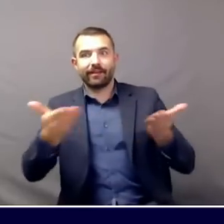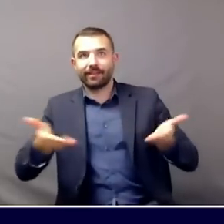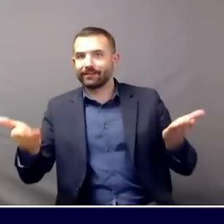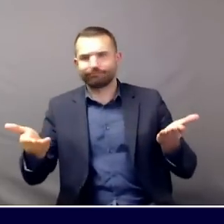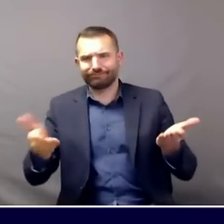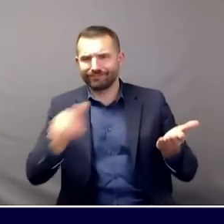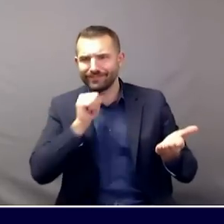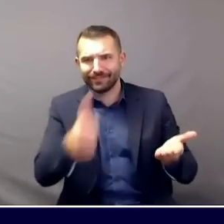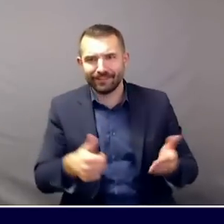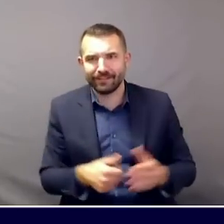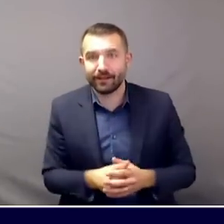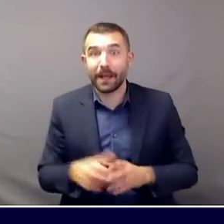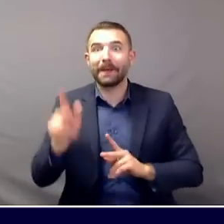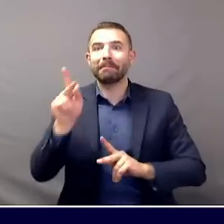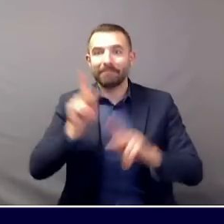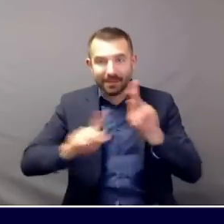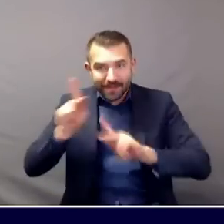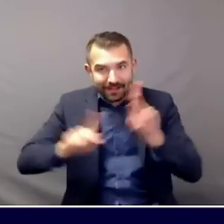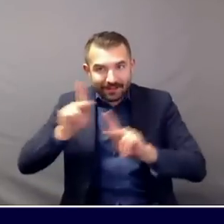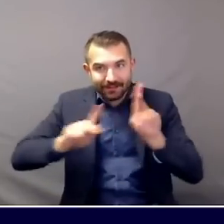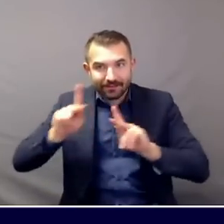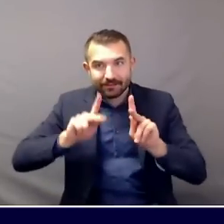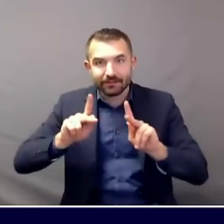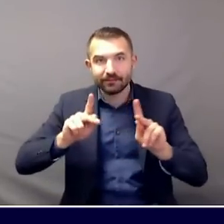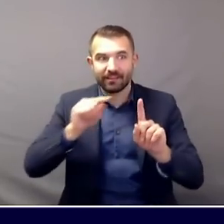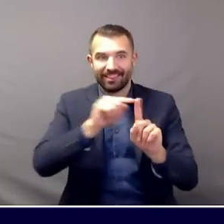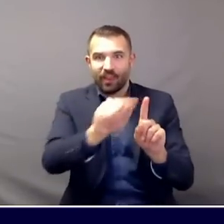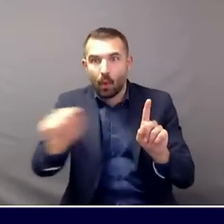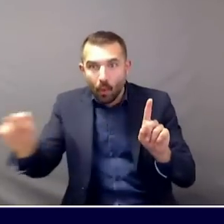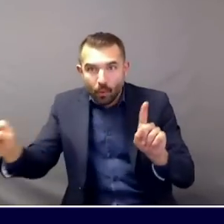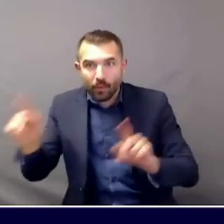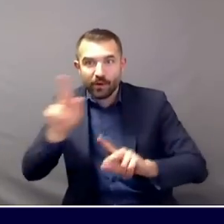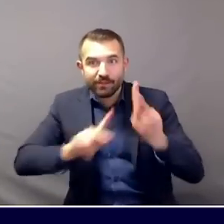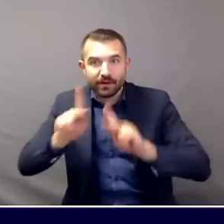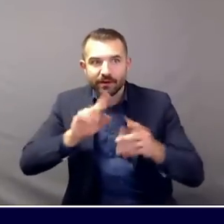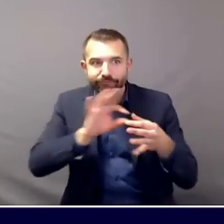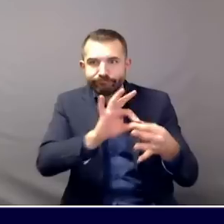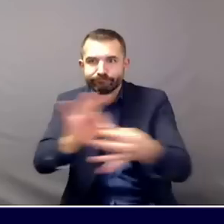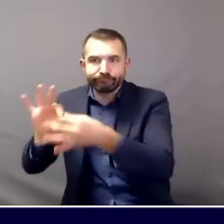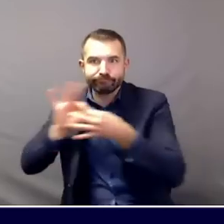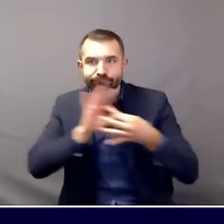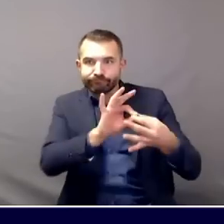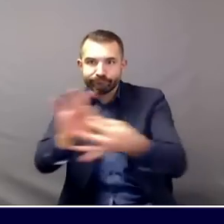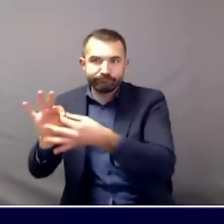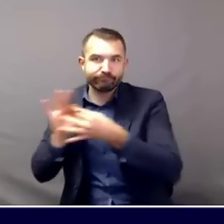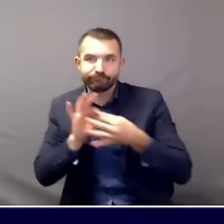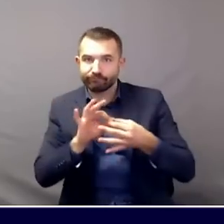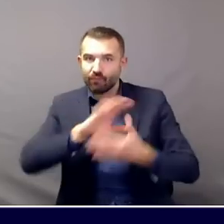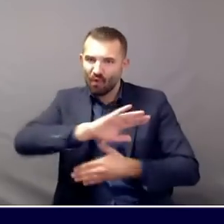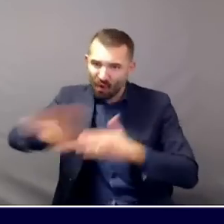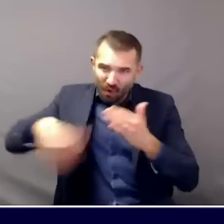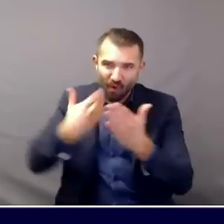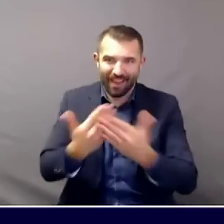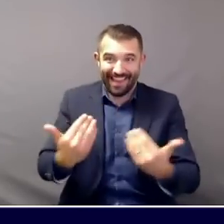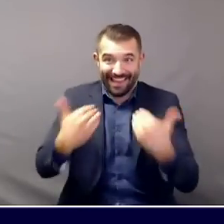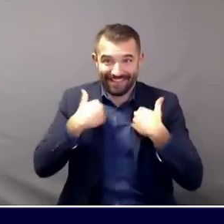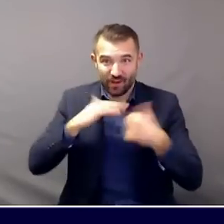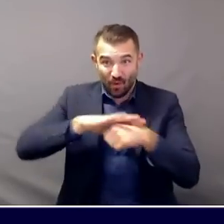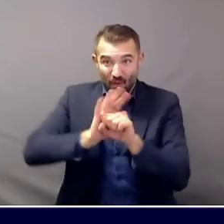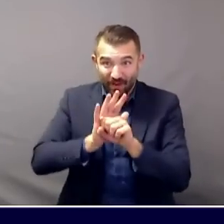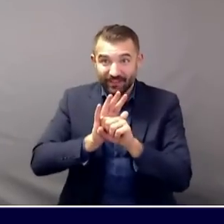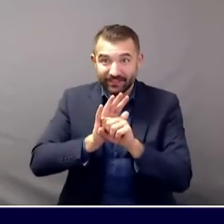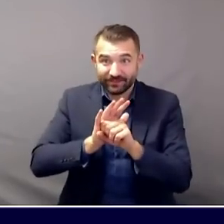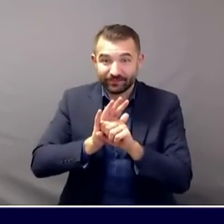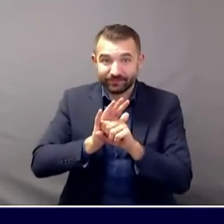are connected in some manner that all happen to have the same disease, in this case, COVID-19. And so the way we find out about